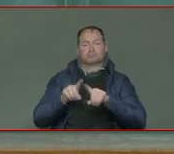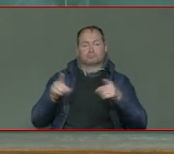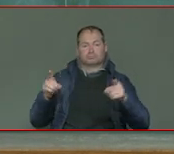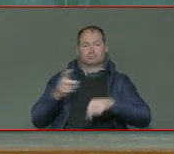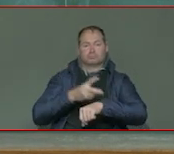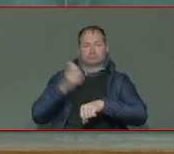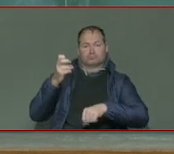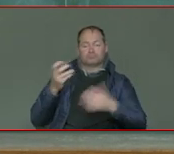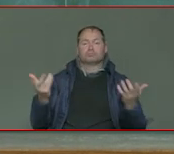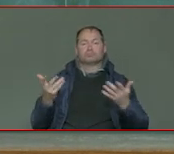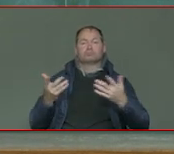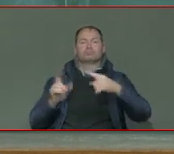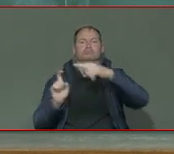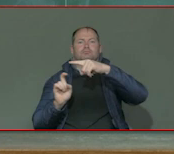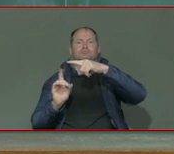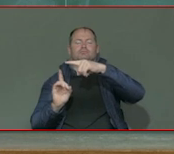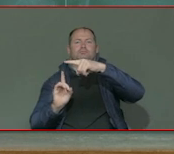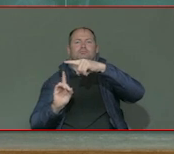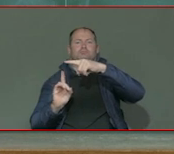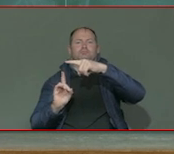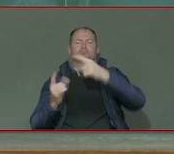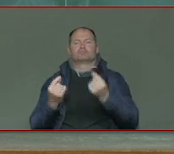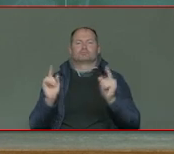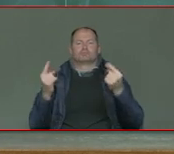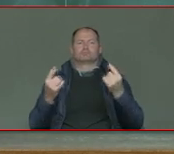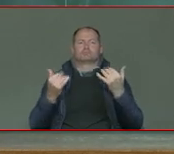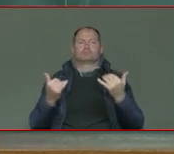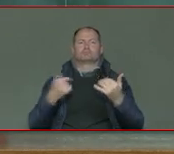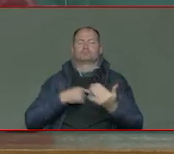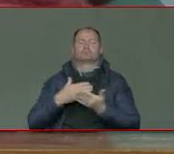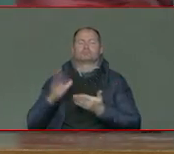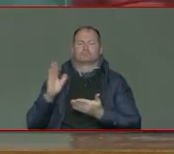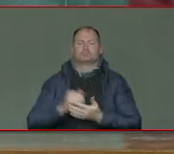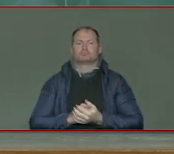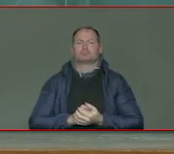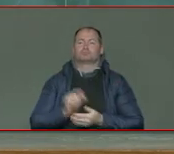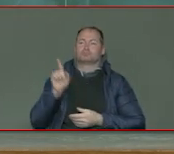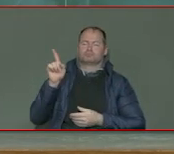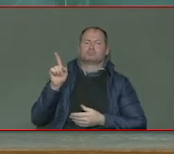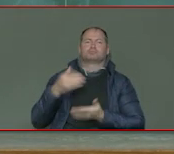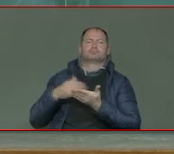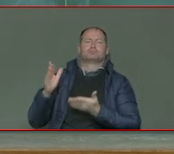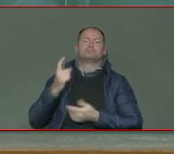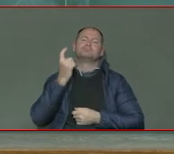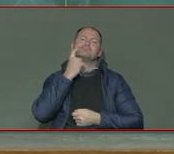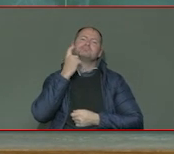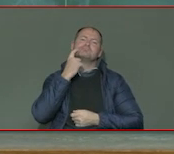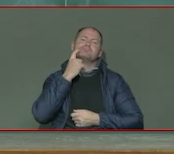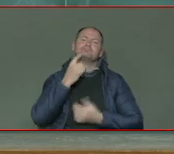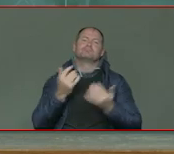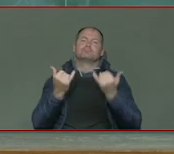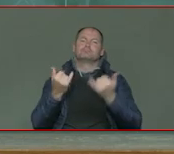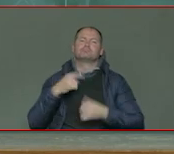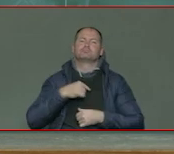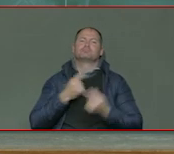is in the denominator. So here we had to get rid of it. Here it was easy to get rid of it. Here we had to